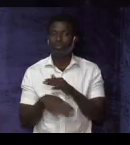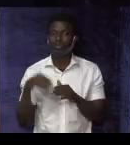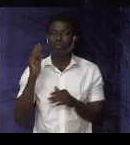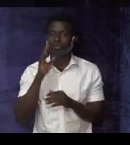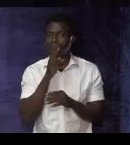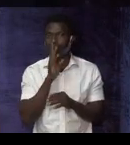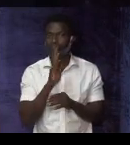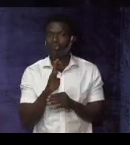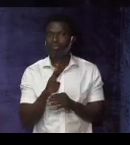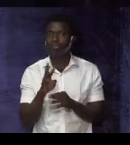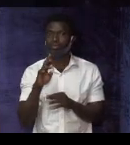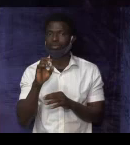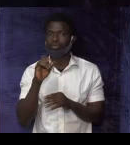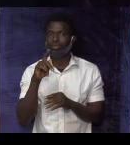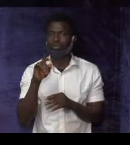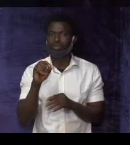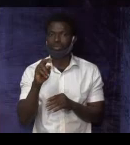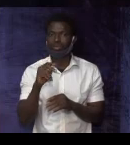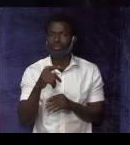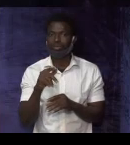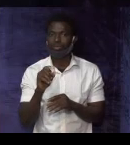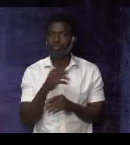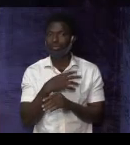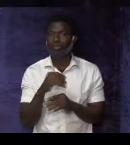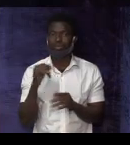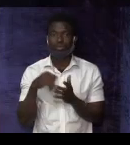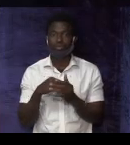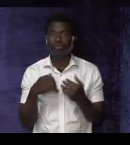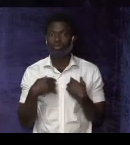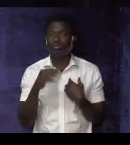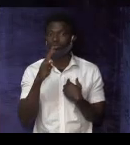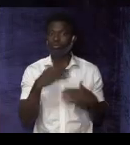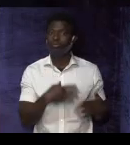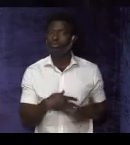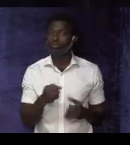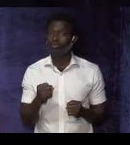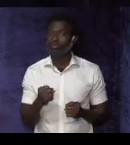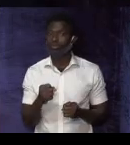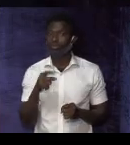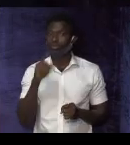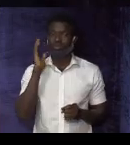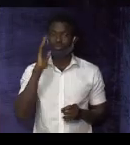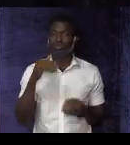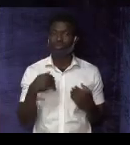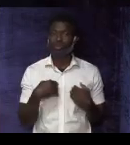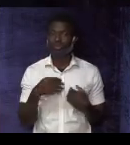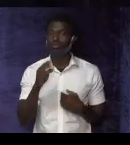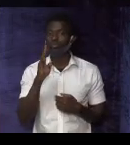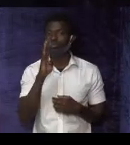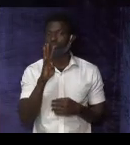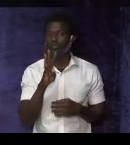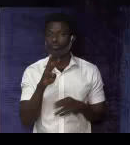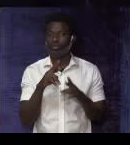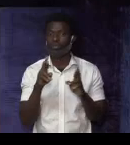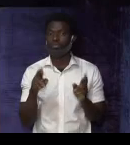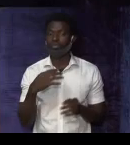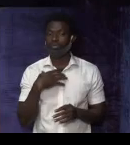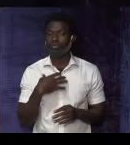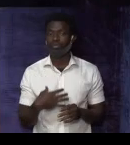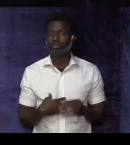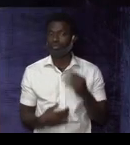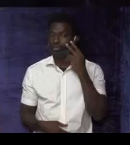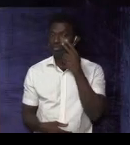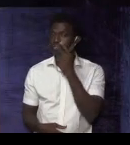be a rectangle. Now, a rectangle has 4 sides, and that means that we will have 4 rectangular bodies.